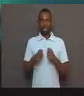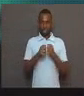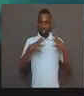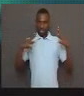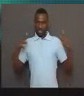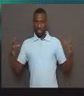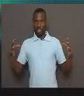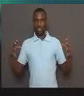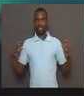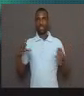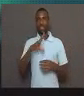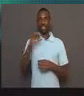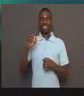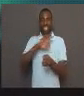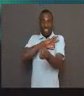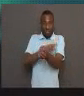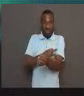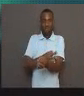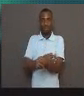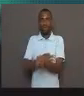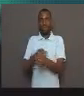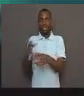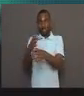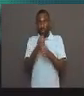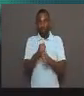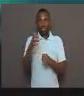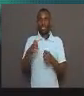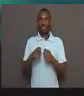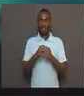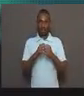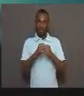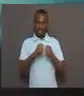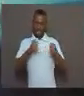extensions and the force it took to stretch them.